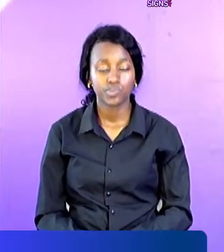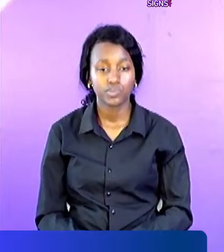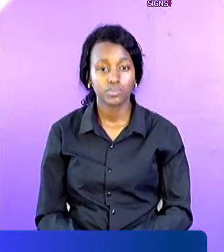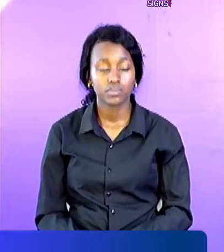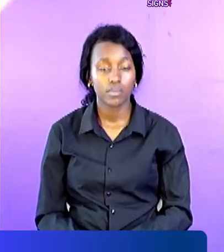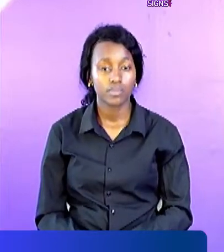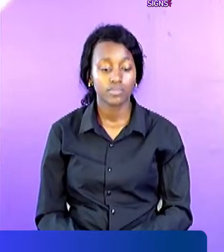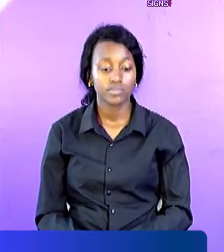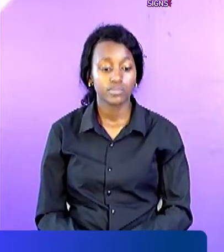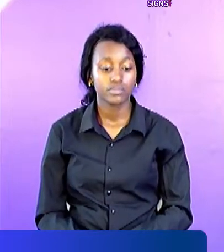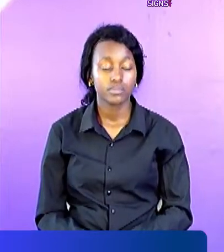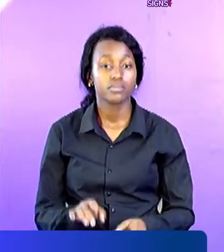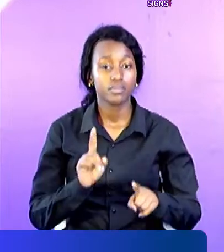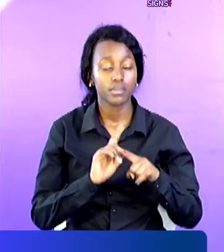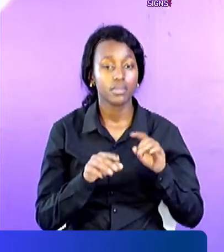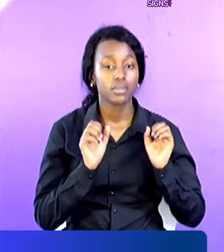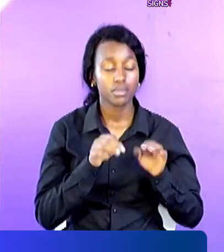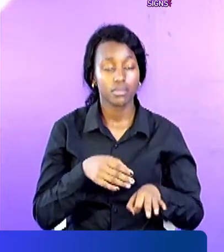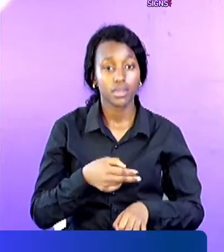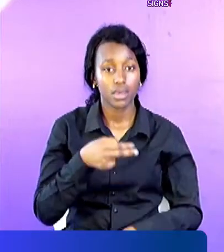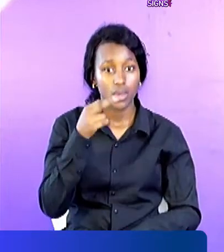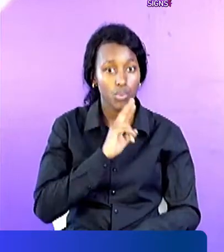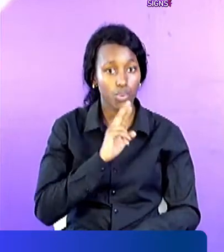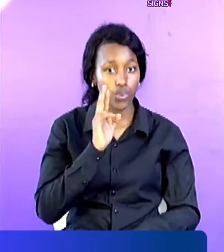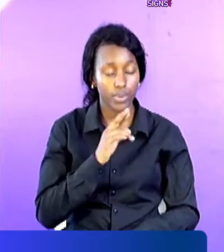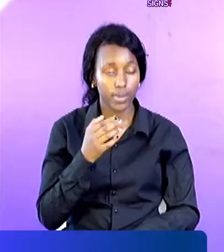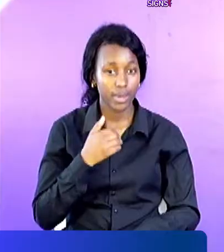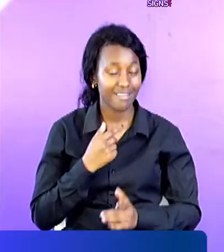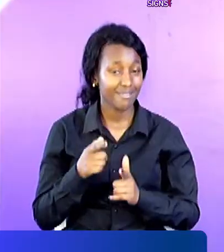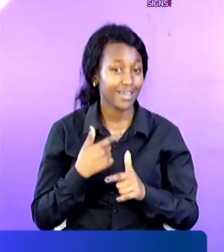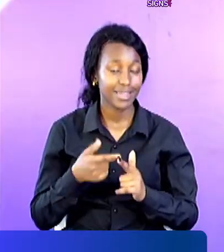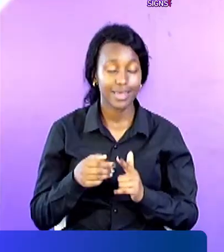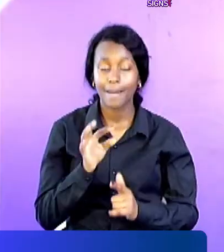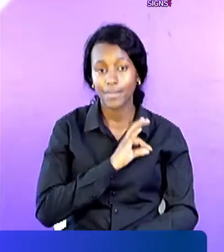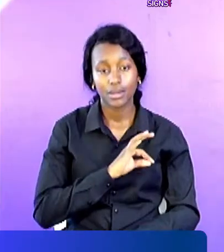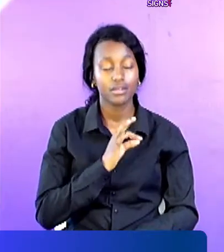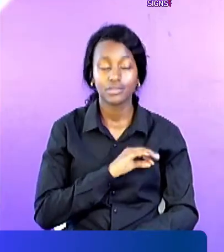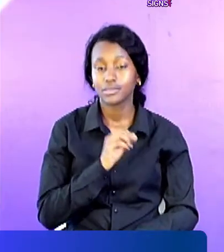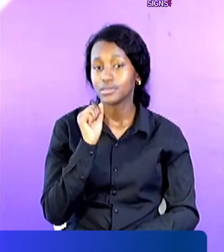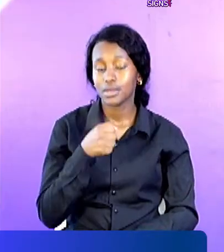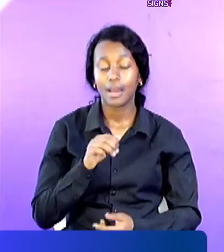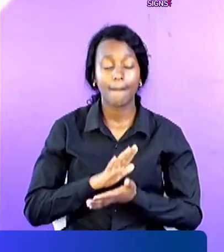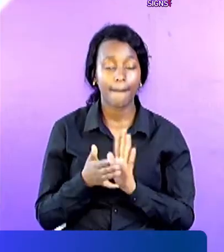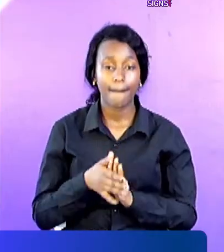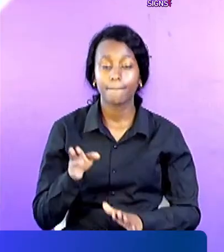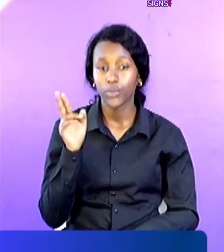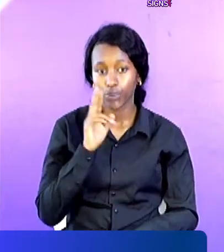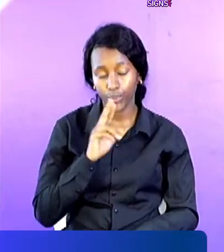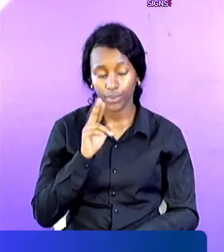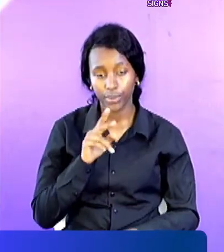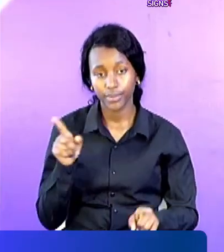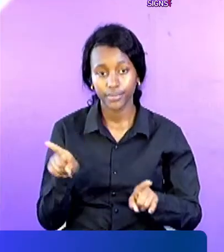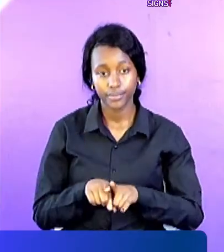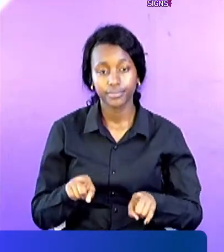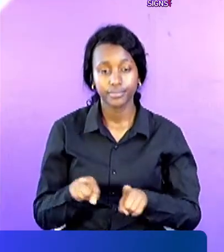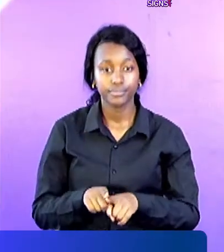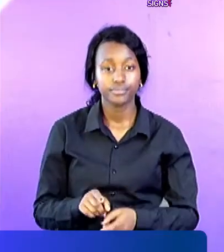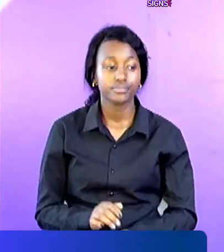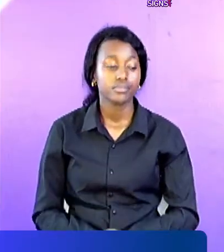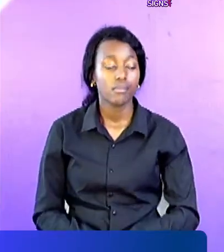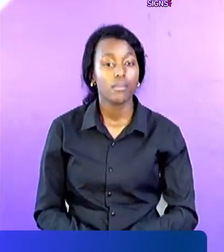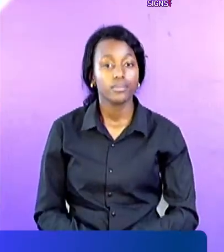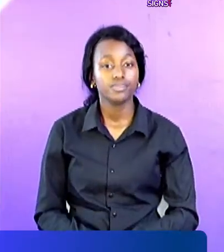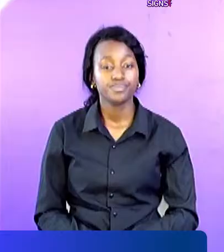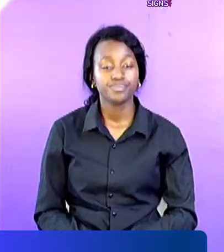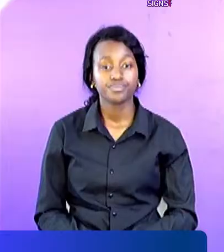risk in the corporate, then the expected return should also be higher. Yes. But of course, there's not added